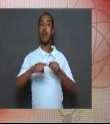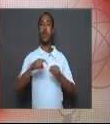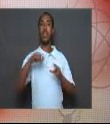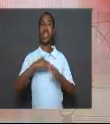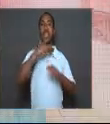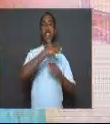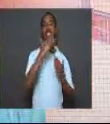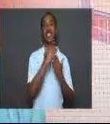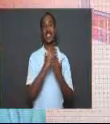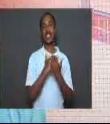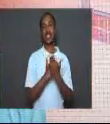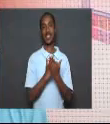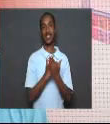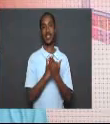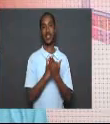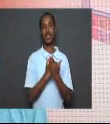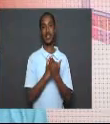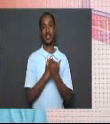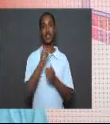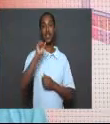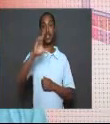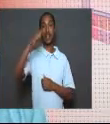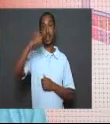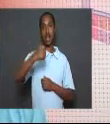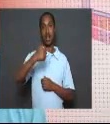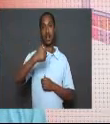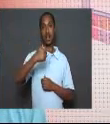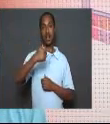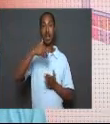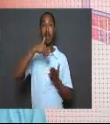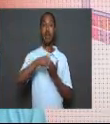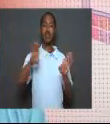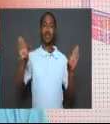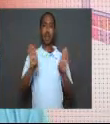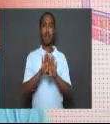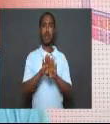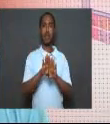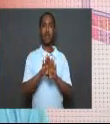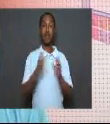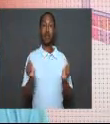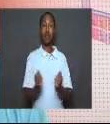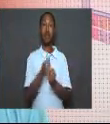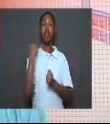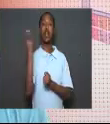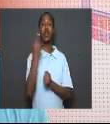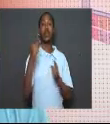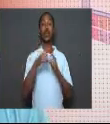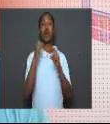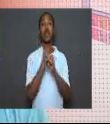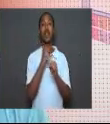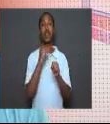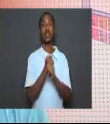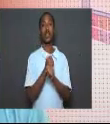next lesson. The slag that is also tapped off is commonly used to